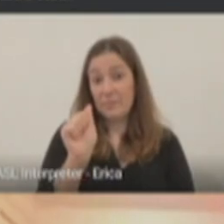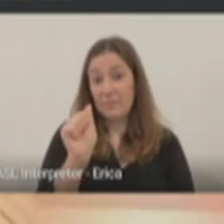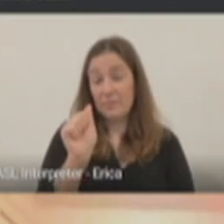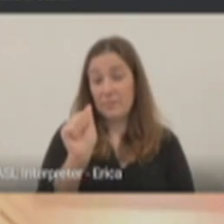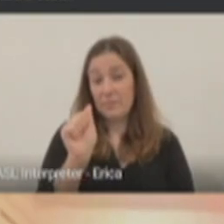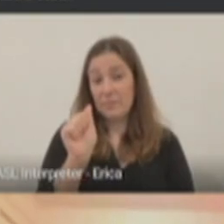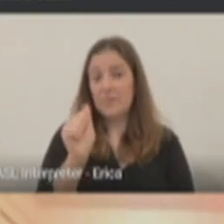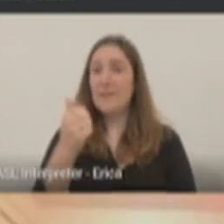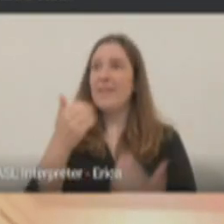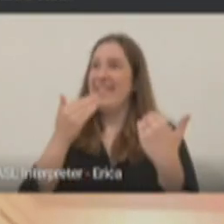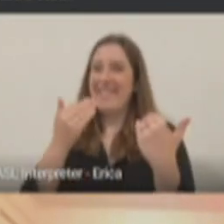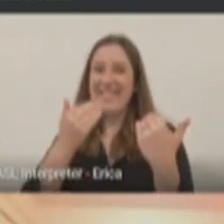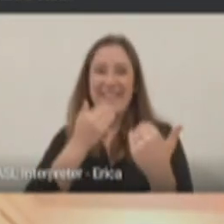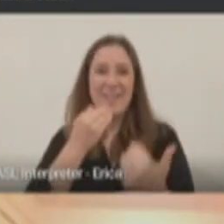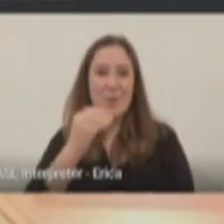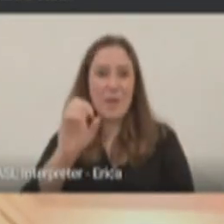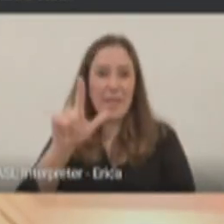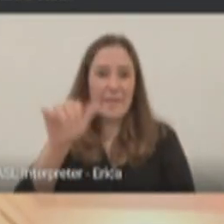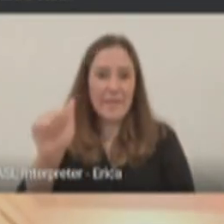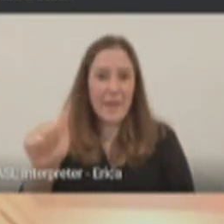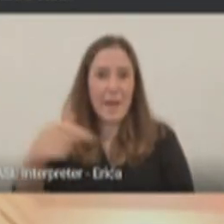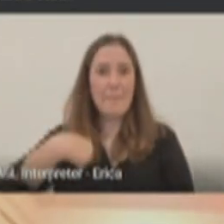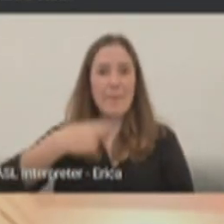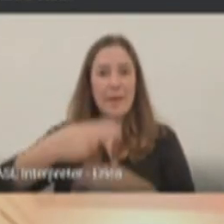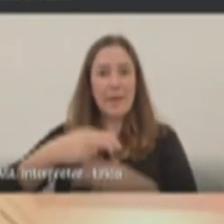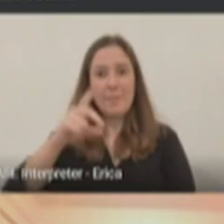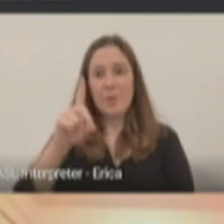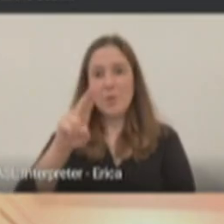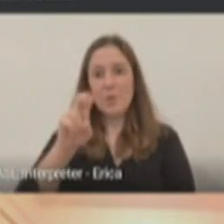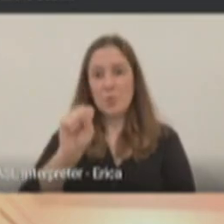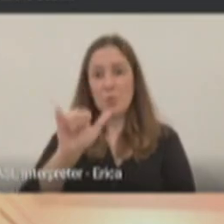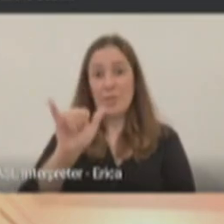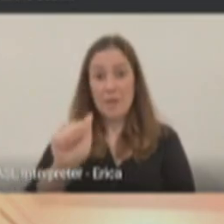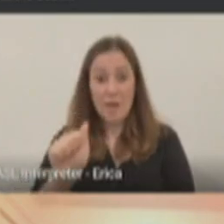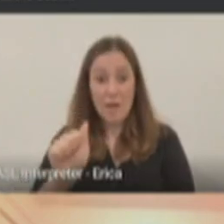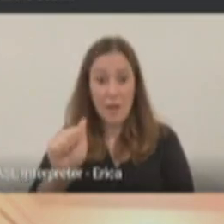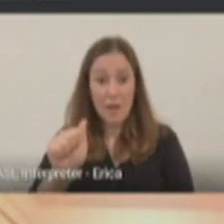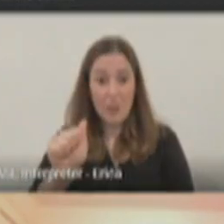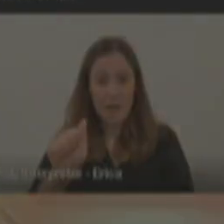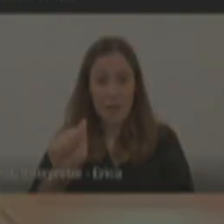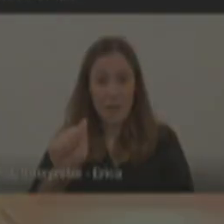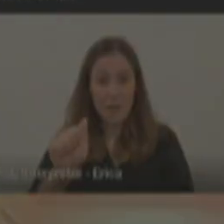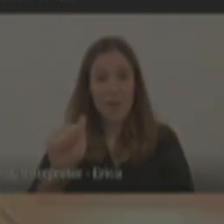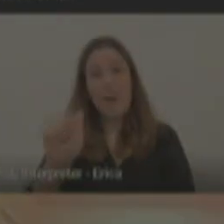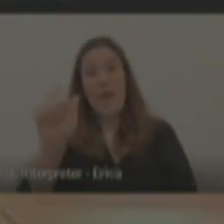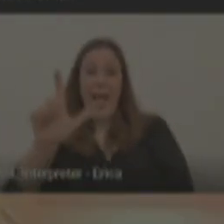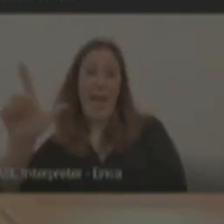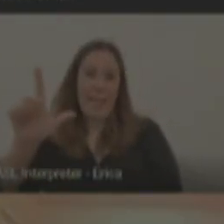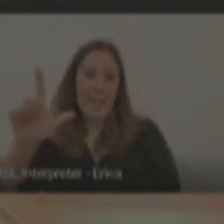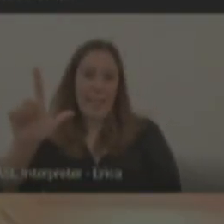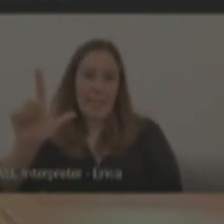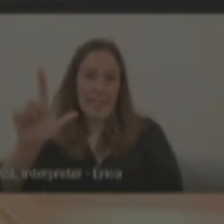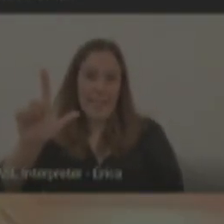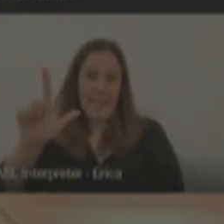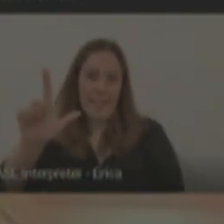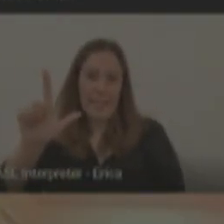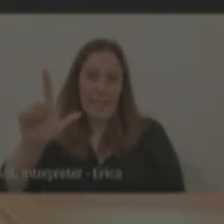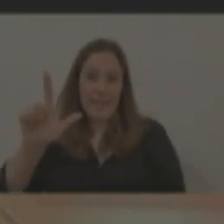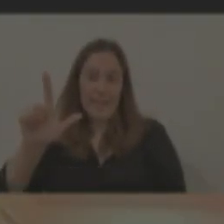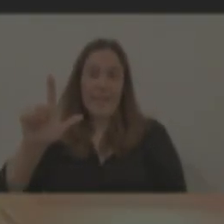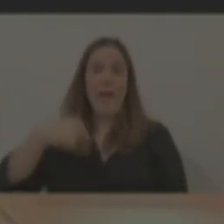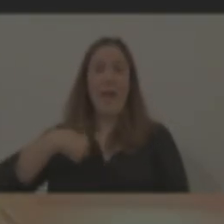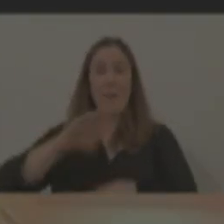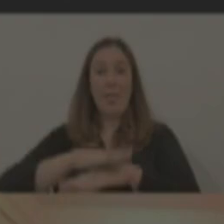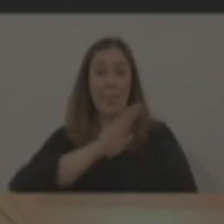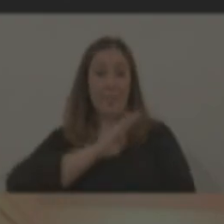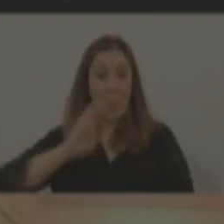Thank you very much, Olivia. This is Jucia Lebovskaya, or Jucia L for short. And I'm on the